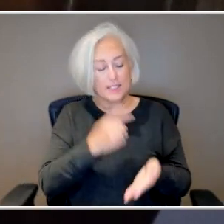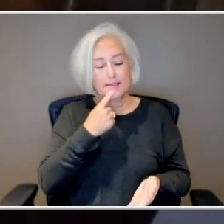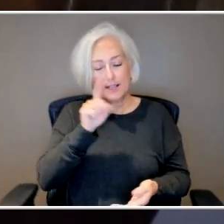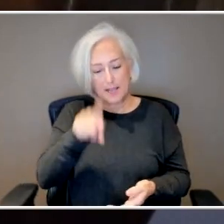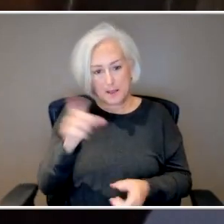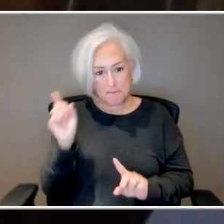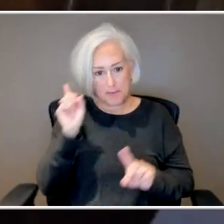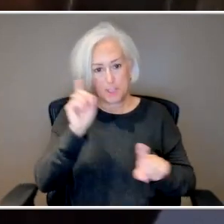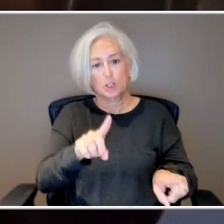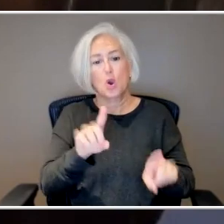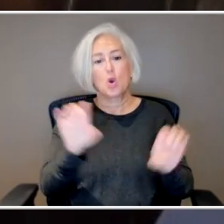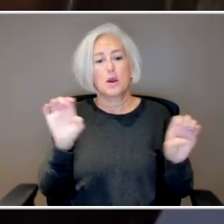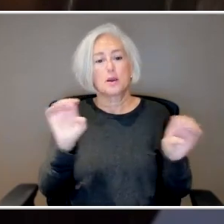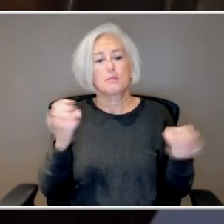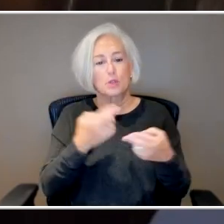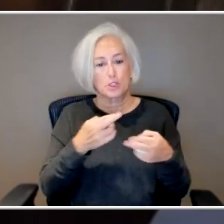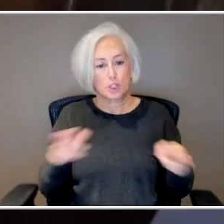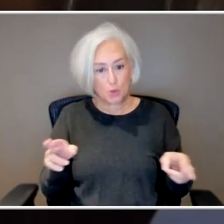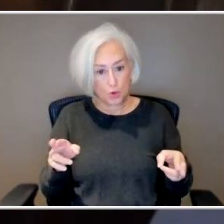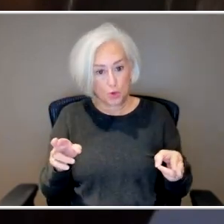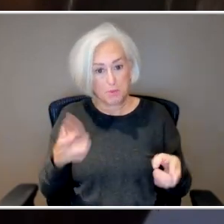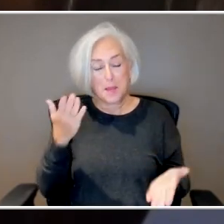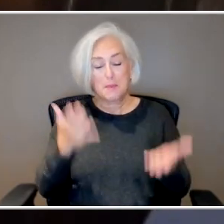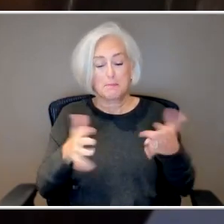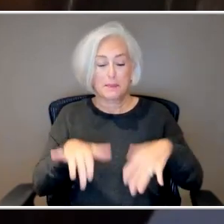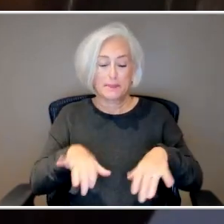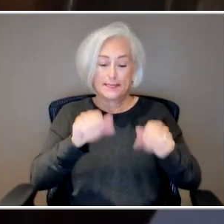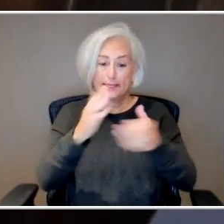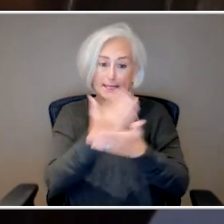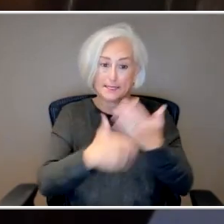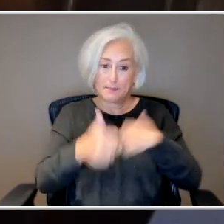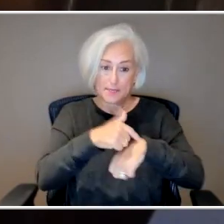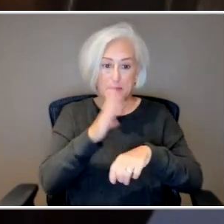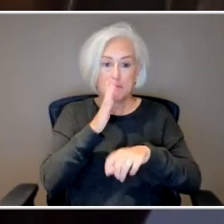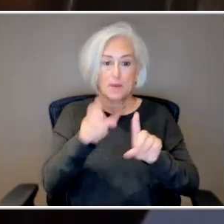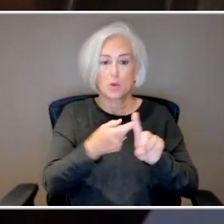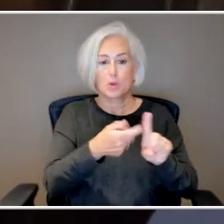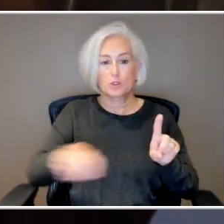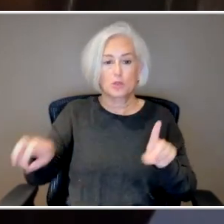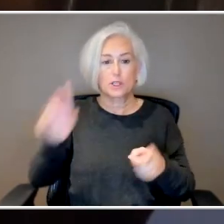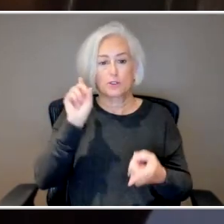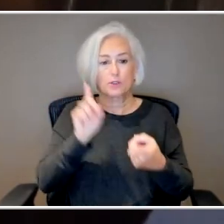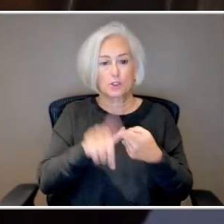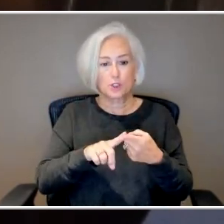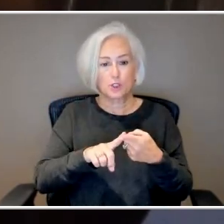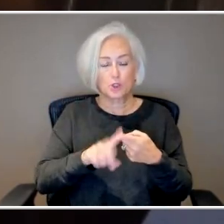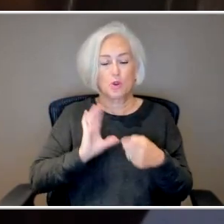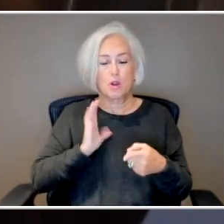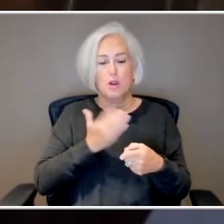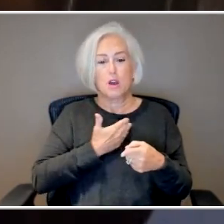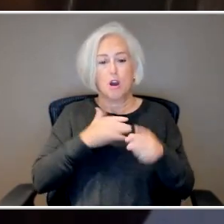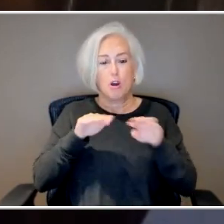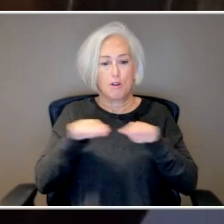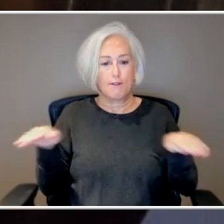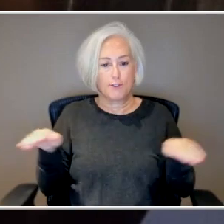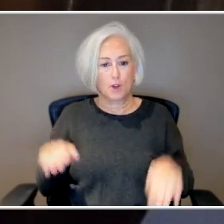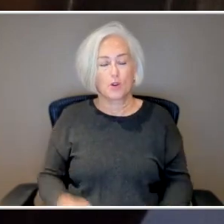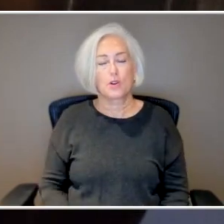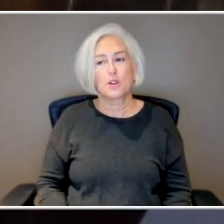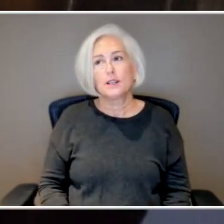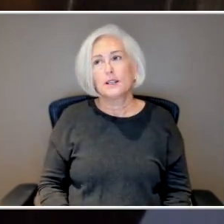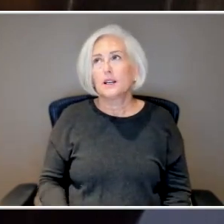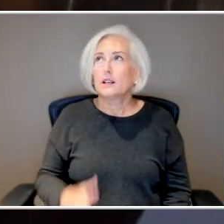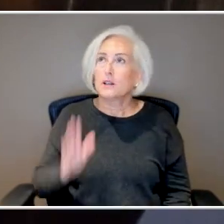take a while, but once you get to the ER, they will get you transferred up to the floor. And I said, oh my, am I going